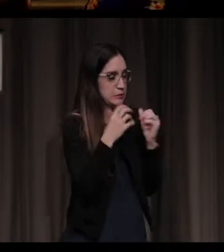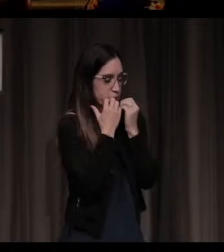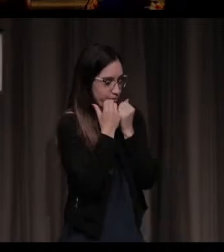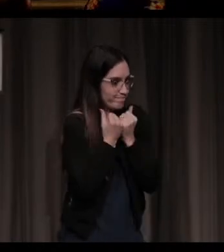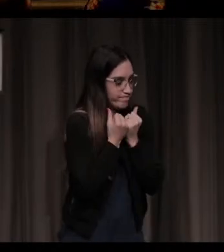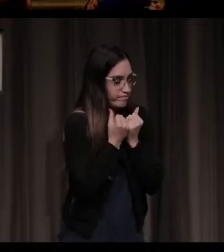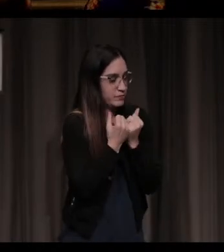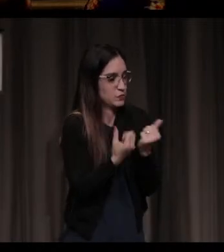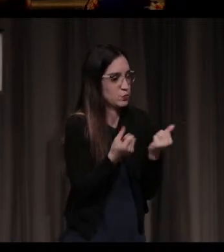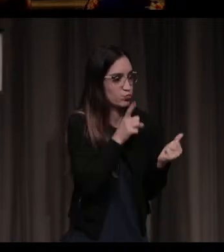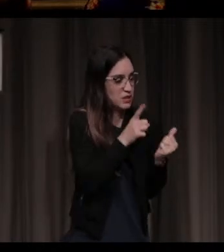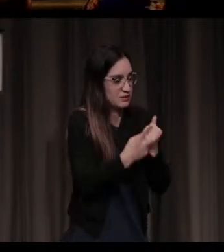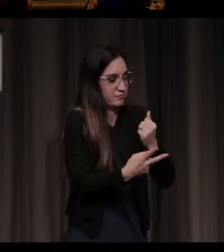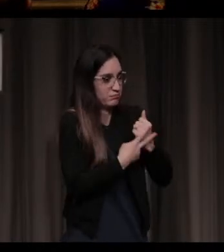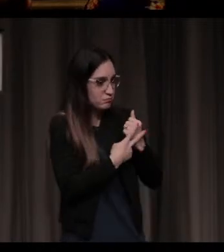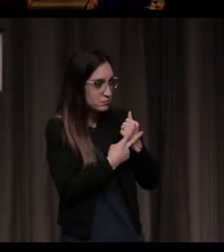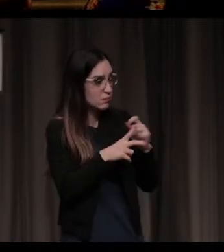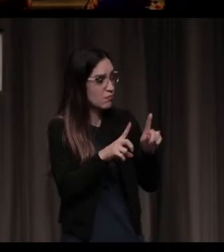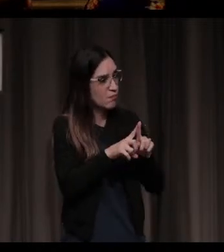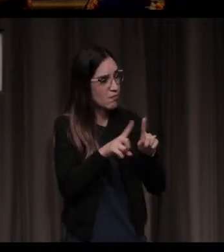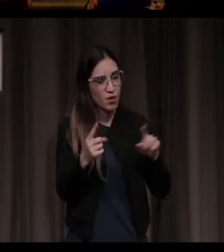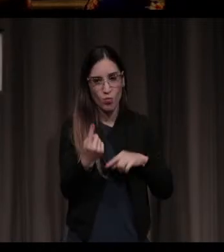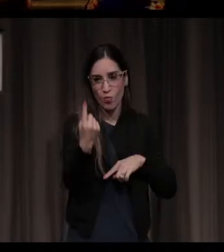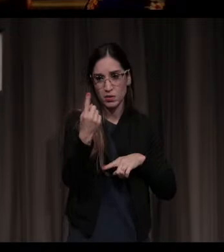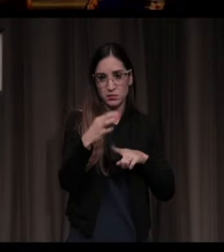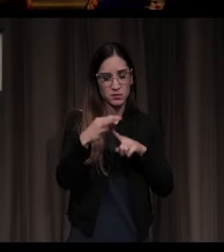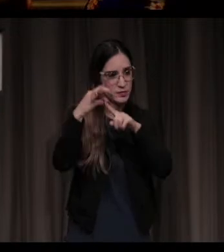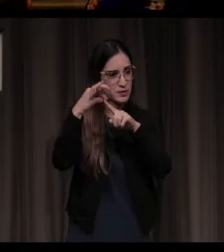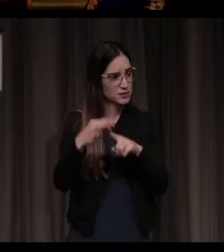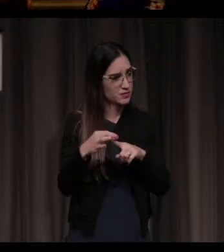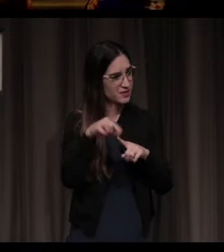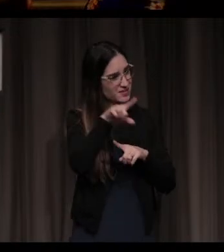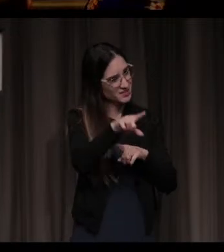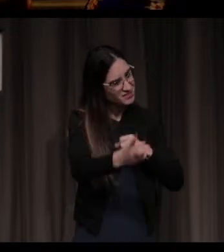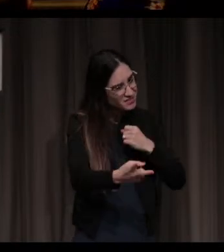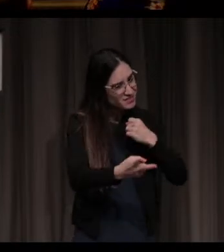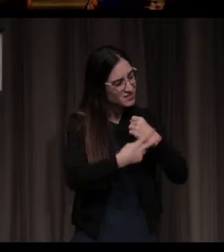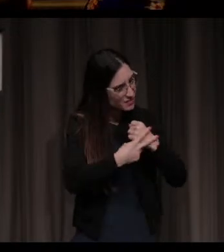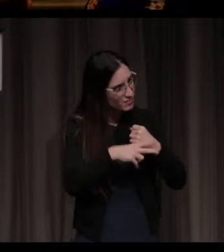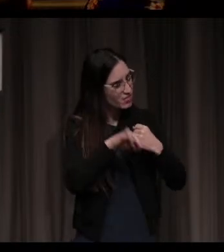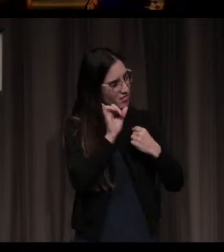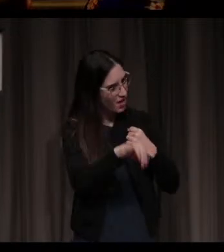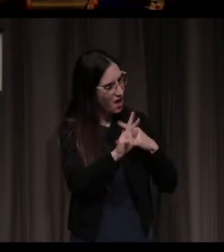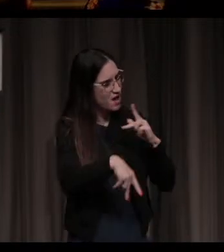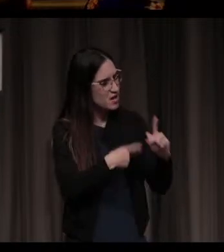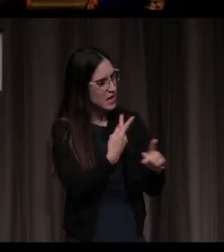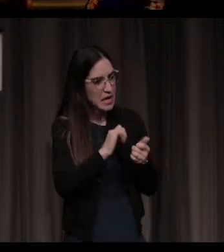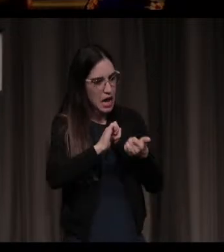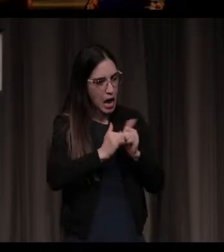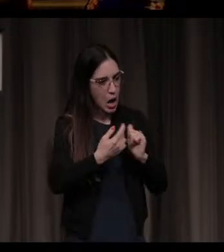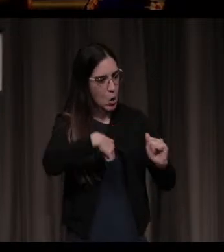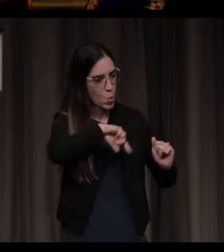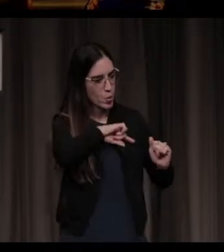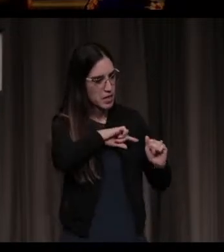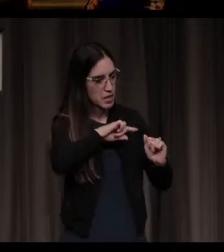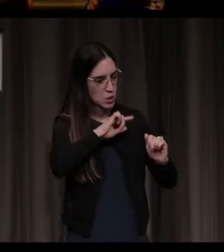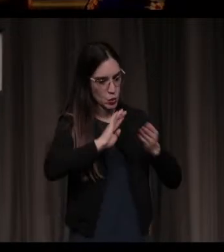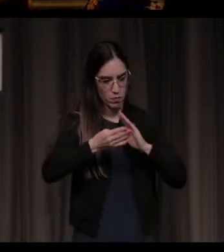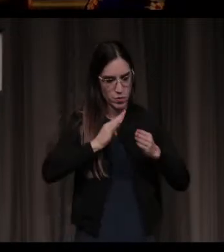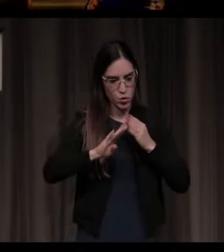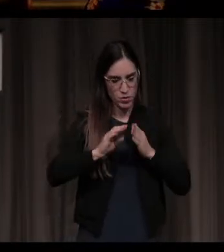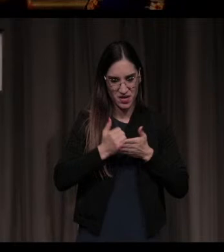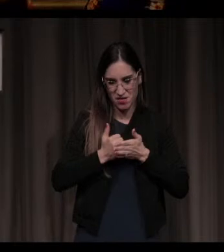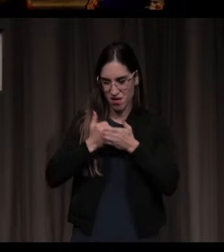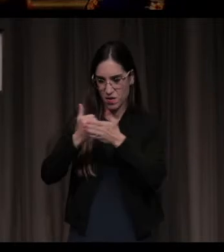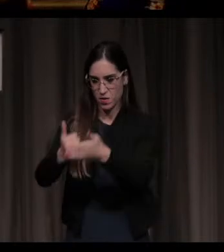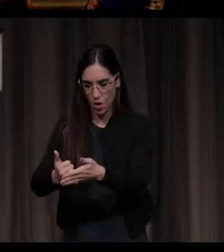of what we create that some people might call art is about upholding that. Like, what can we do to serve our community? What can we do to serve our